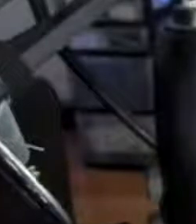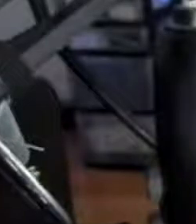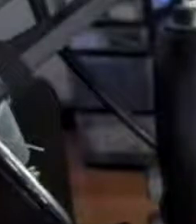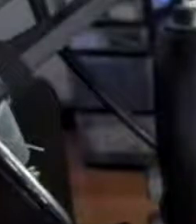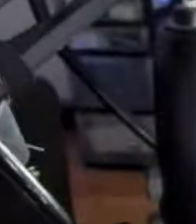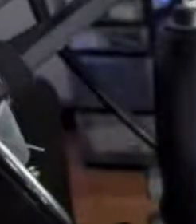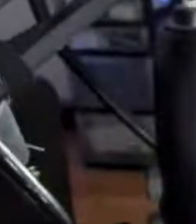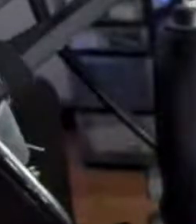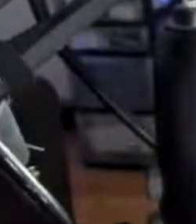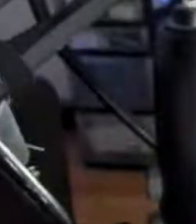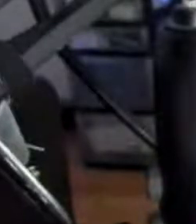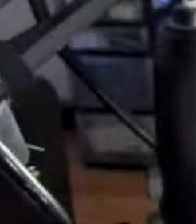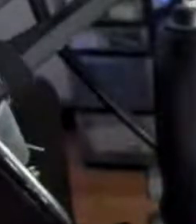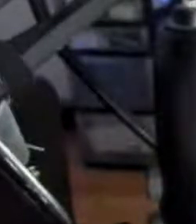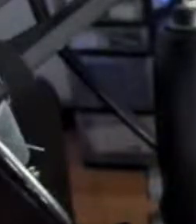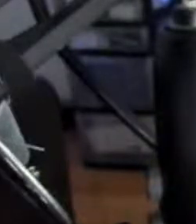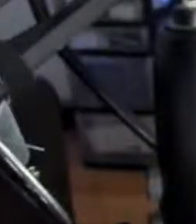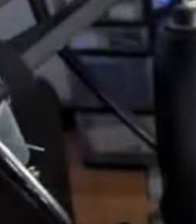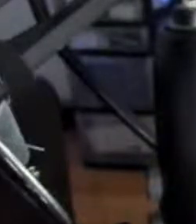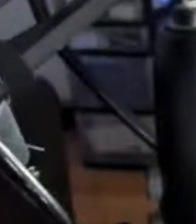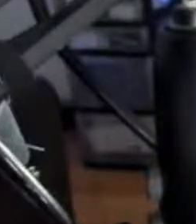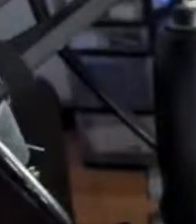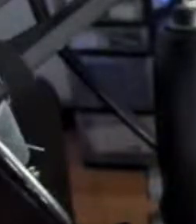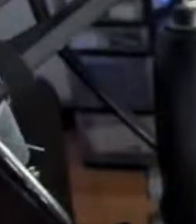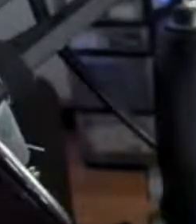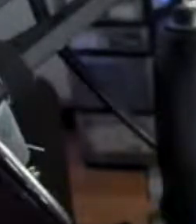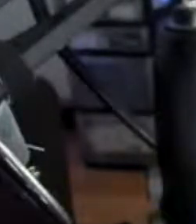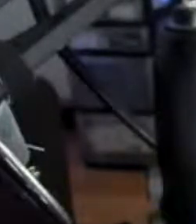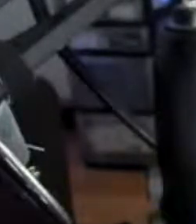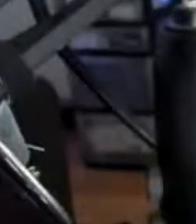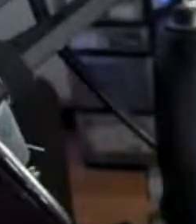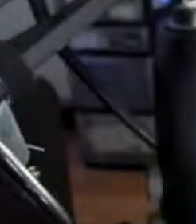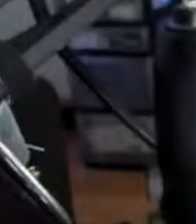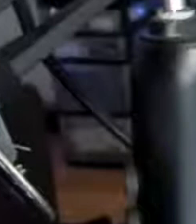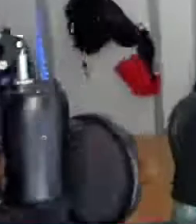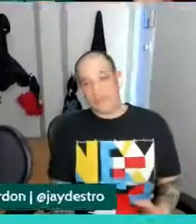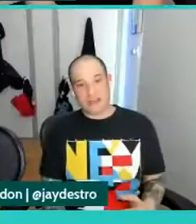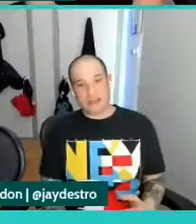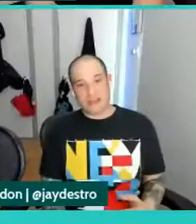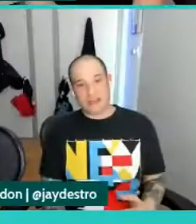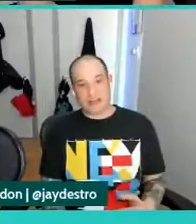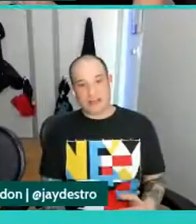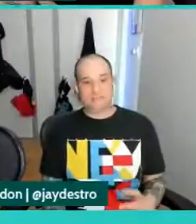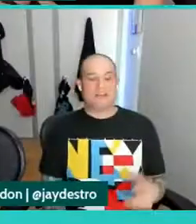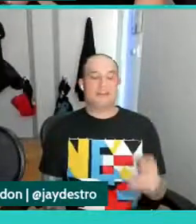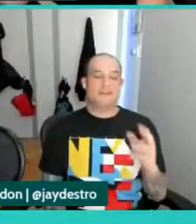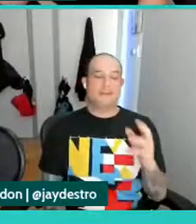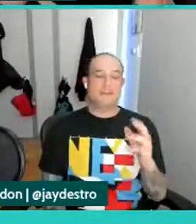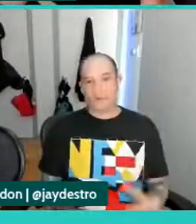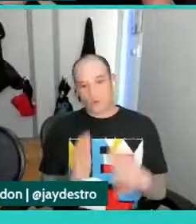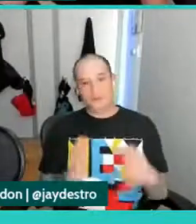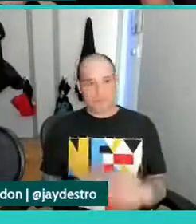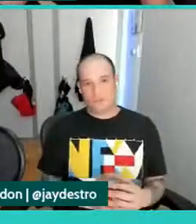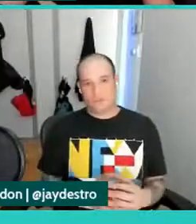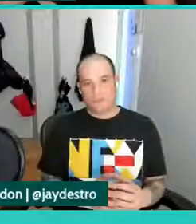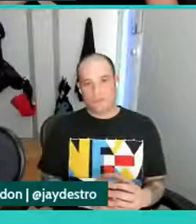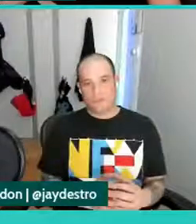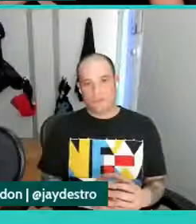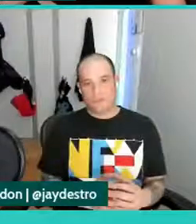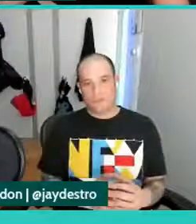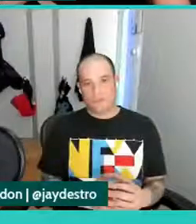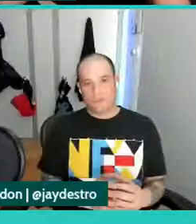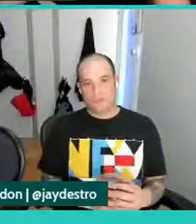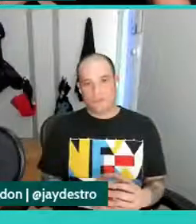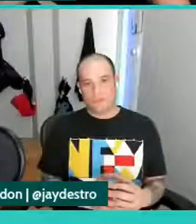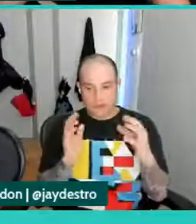talk about. I think you're going to really get interested in what it is. Why don't we get into it? What do you say, Adam? Hey, you've got some demos to show right